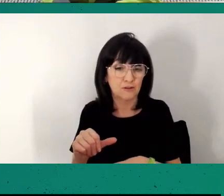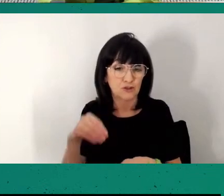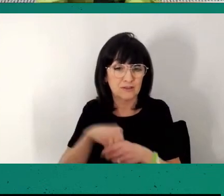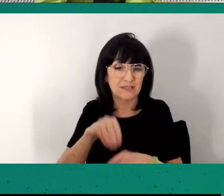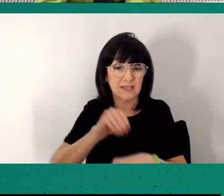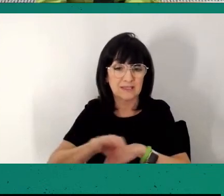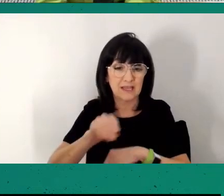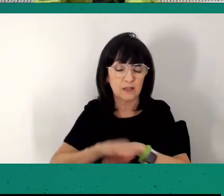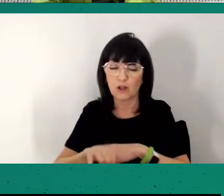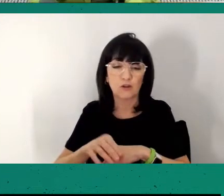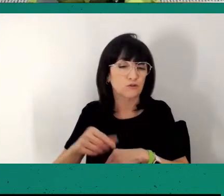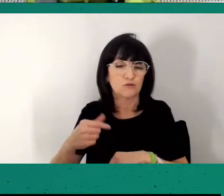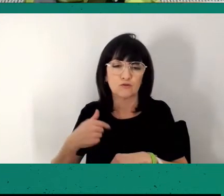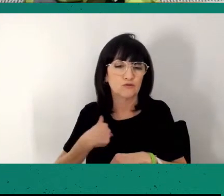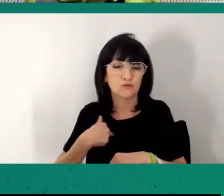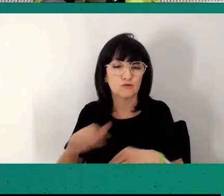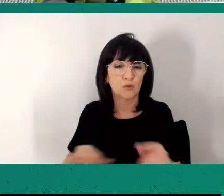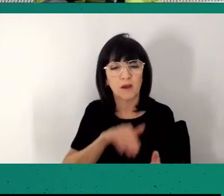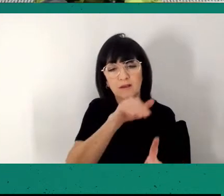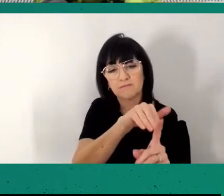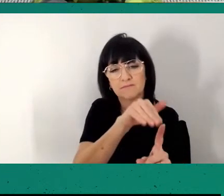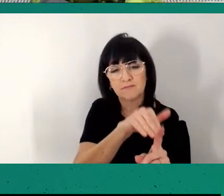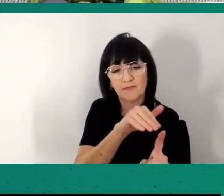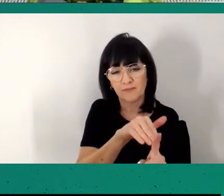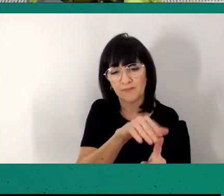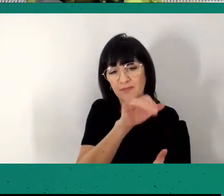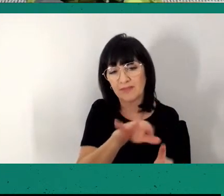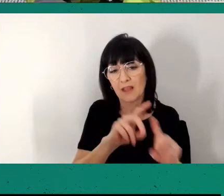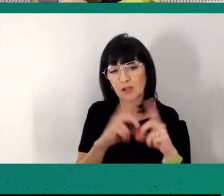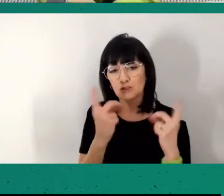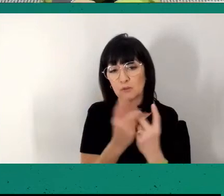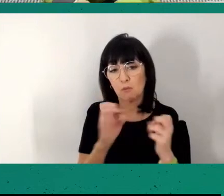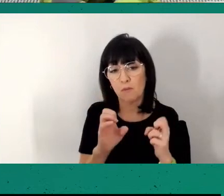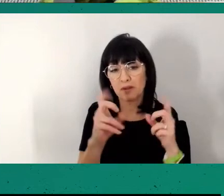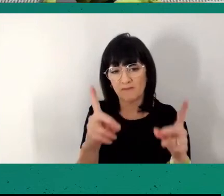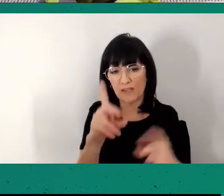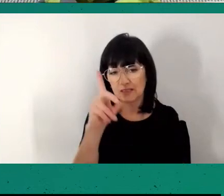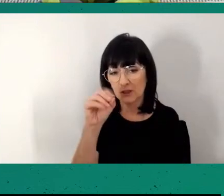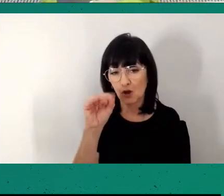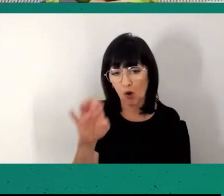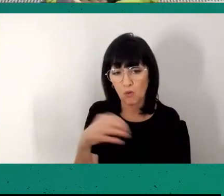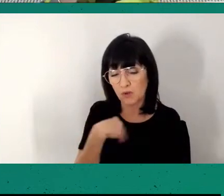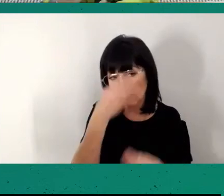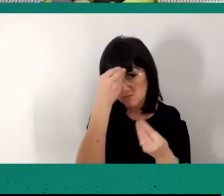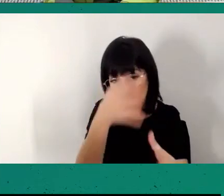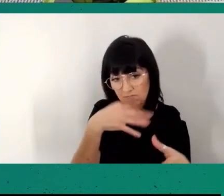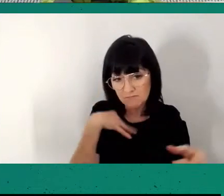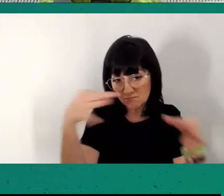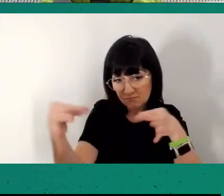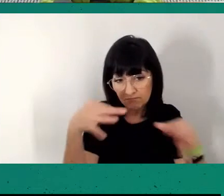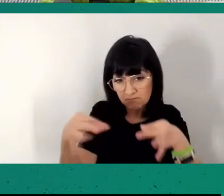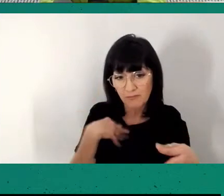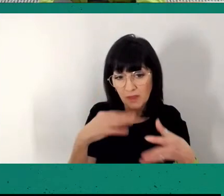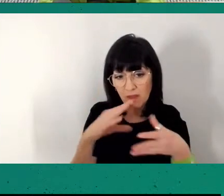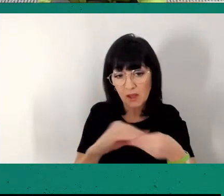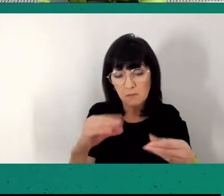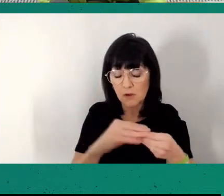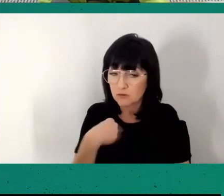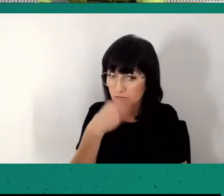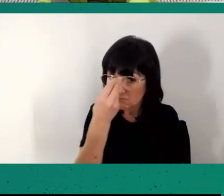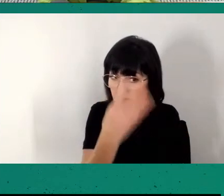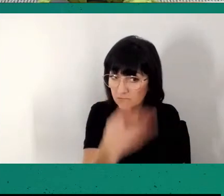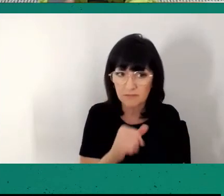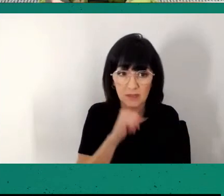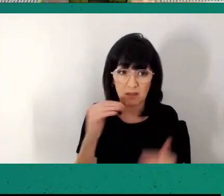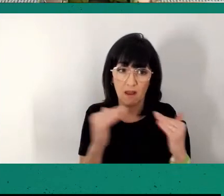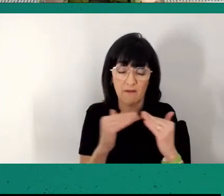petitioned Dr. Elizabeth Lloyd as a Department of Education and told her my story. And I told her I just didn't think it was fair that I was going to lose